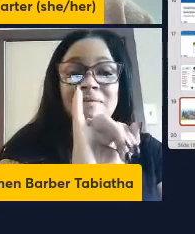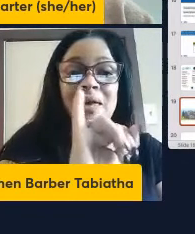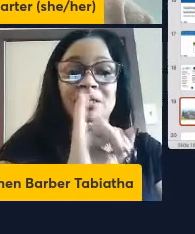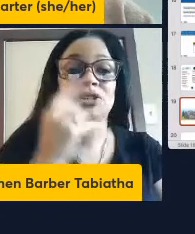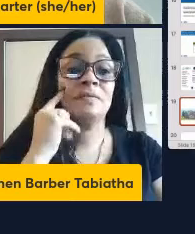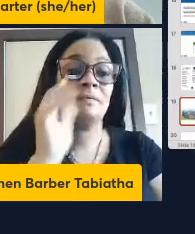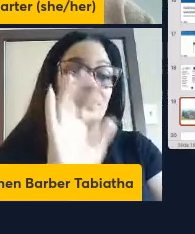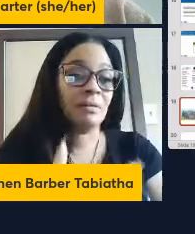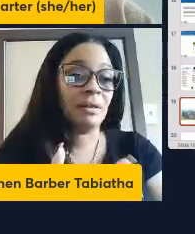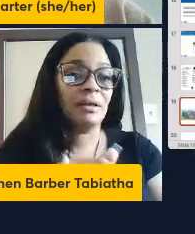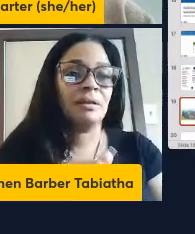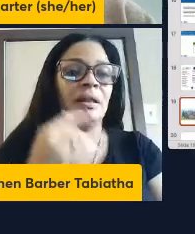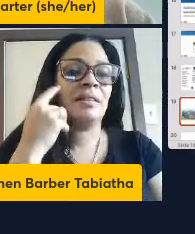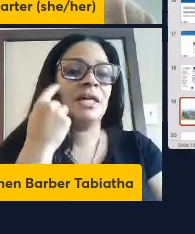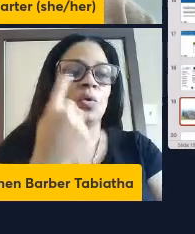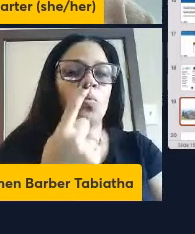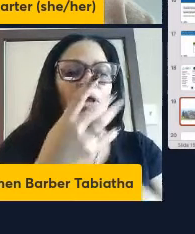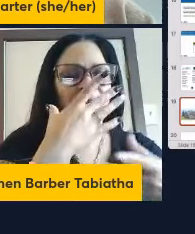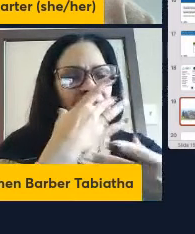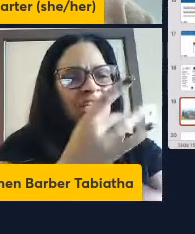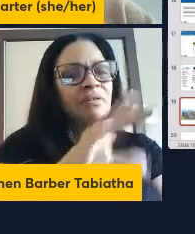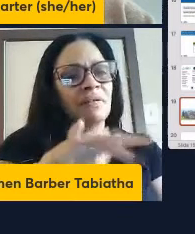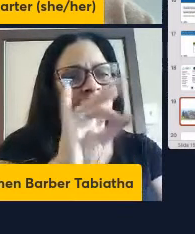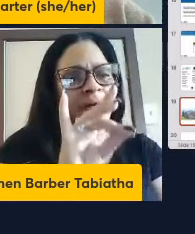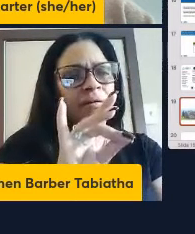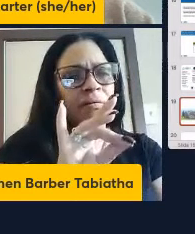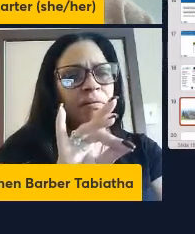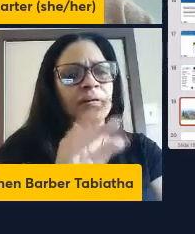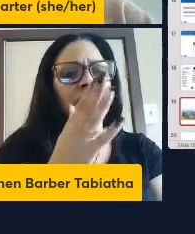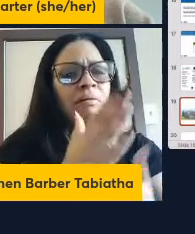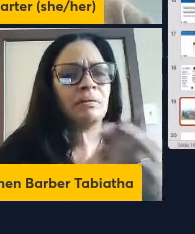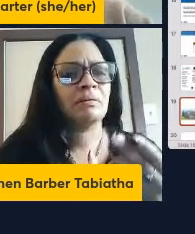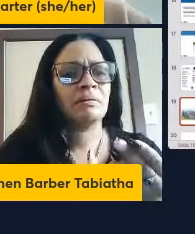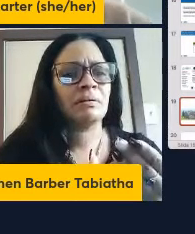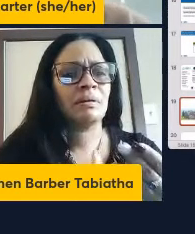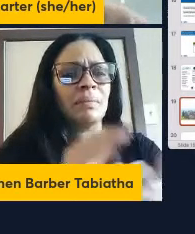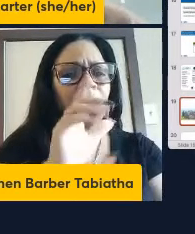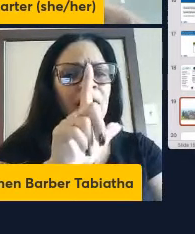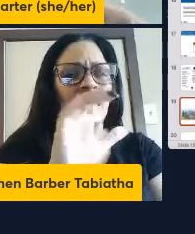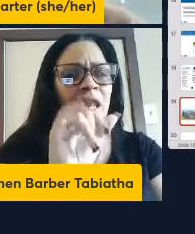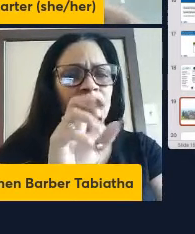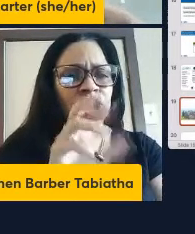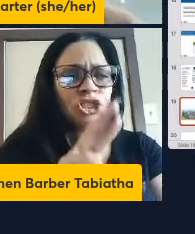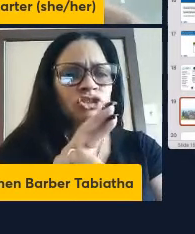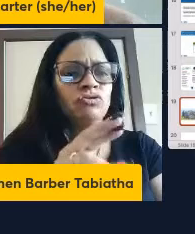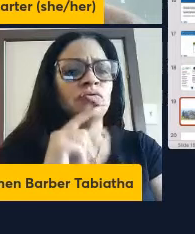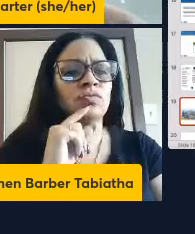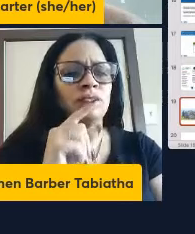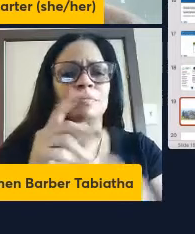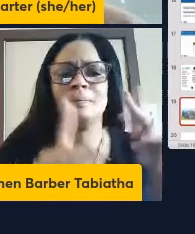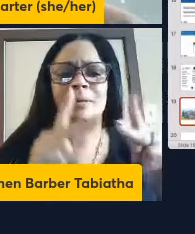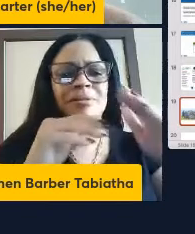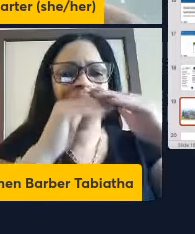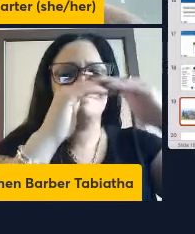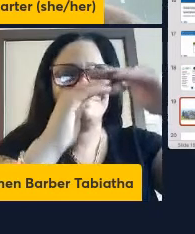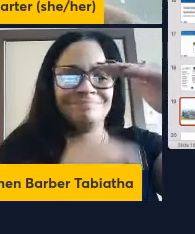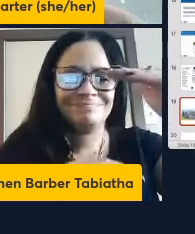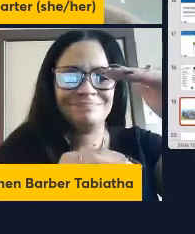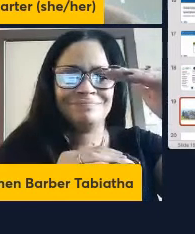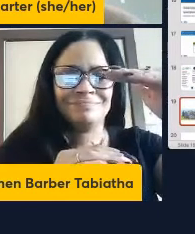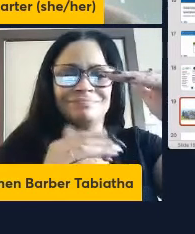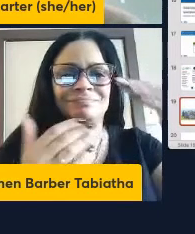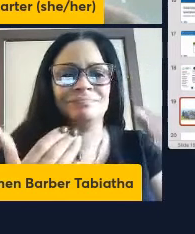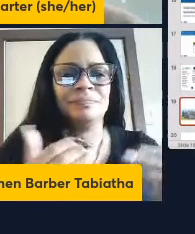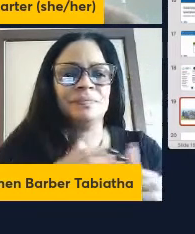from this. I think one of the interesting findings that we had was some of the clusters that were associated with progressors. So potentially